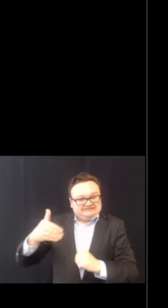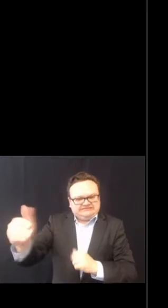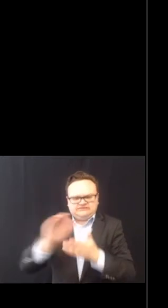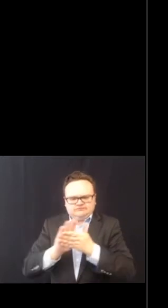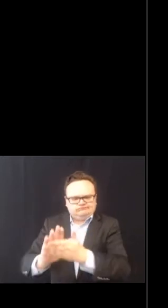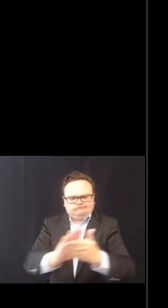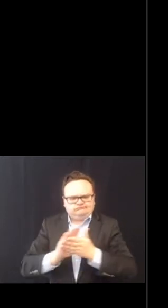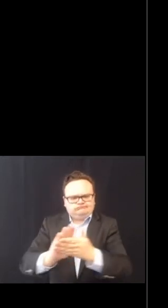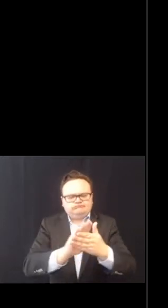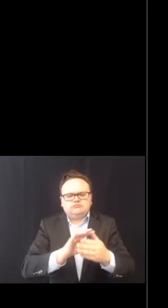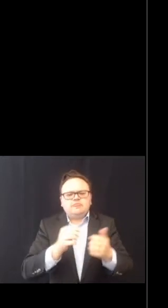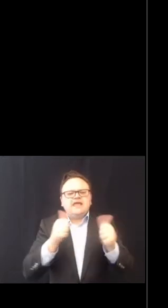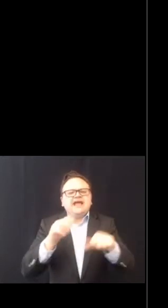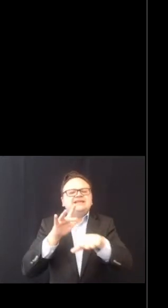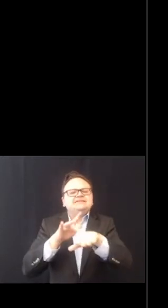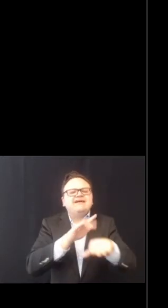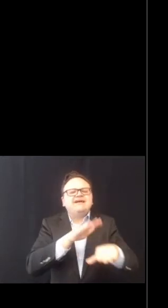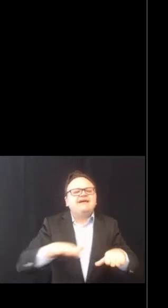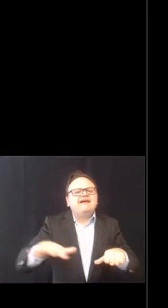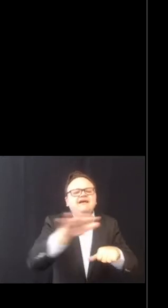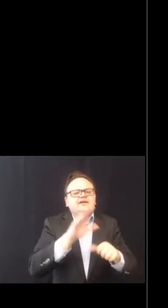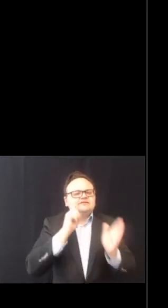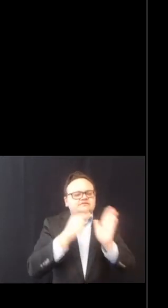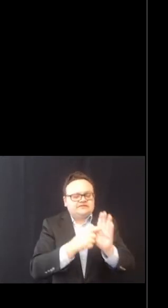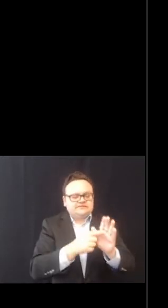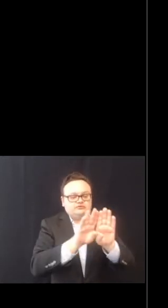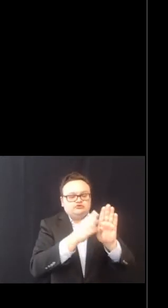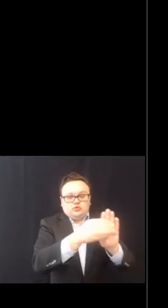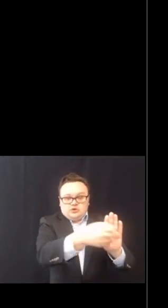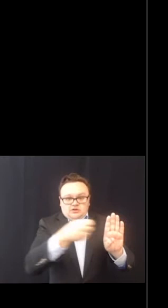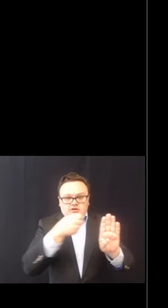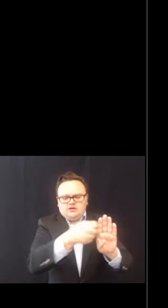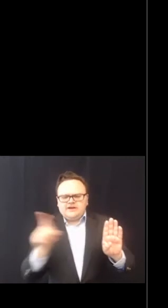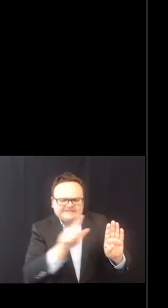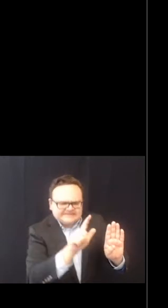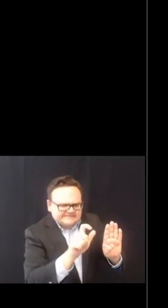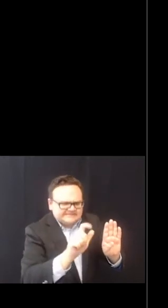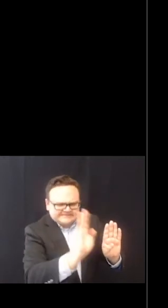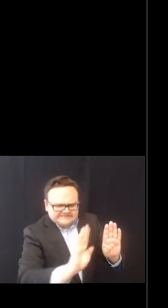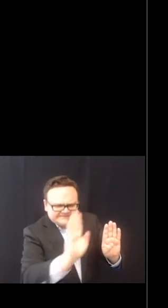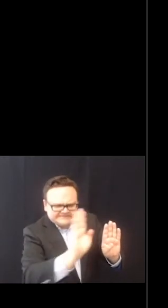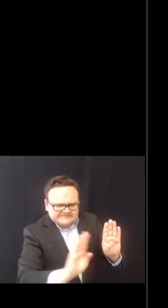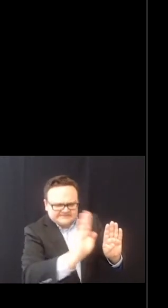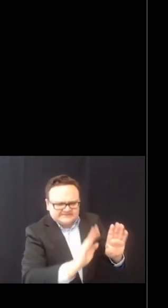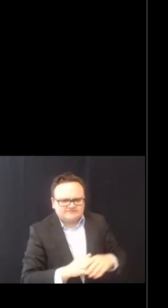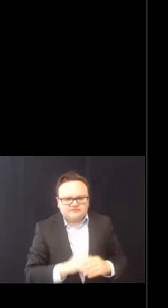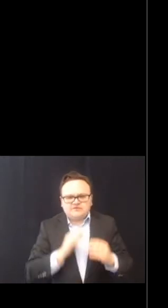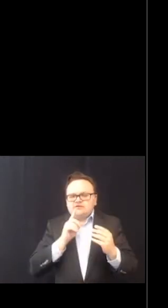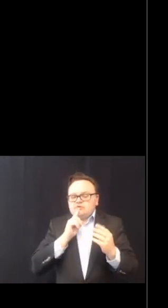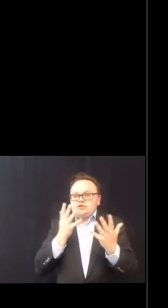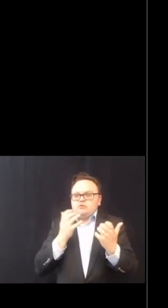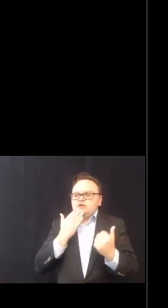door handles any place that guests touch. So really want to thank my employees. They've definitely done